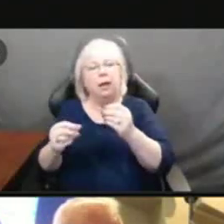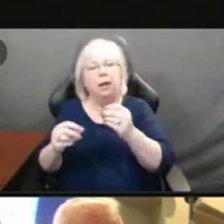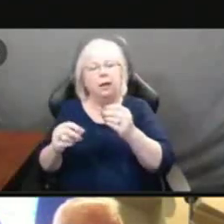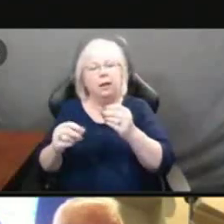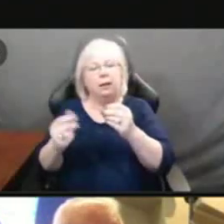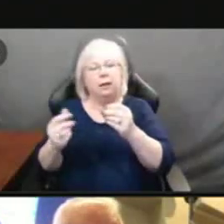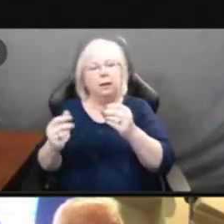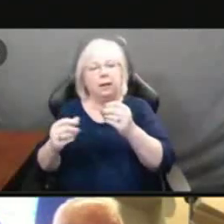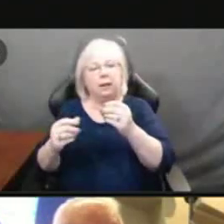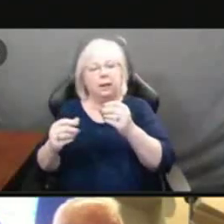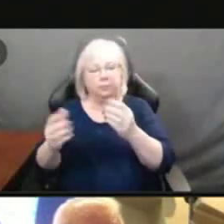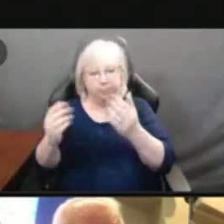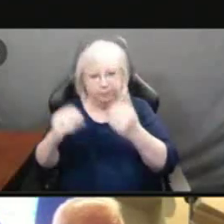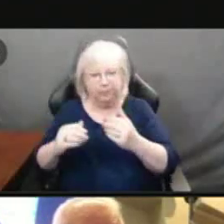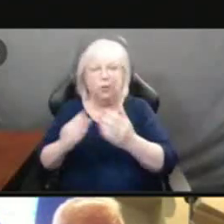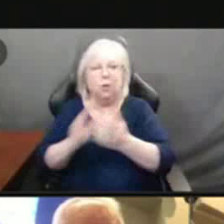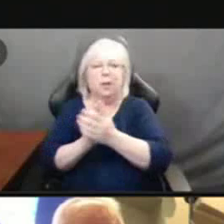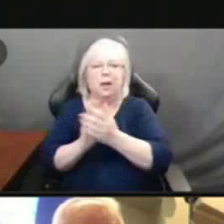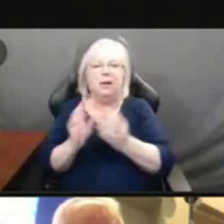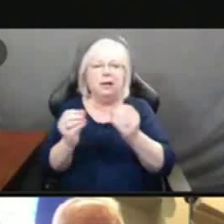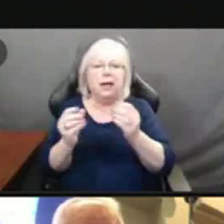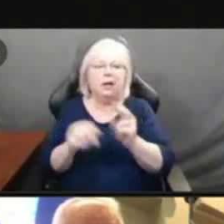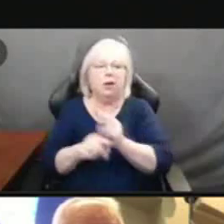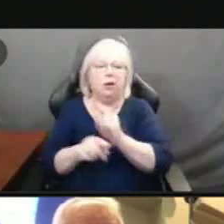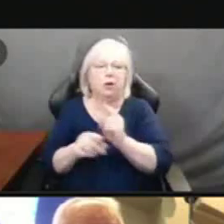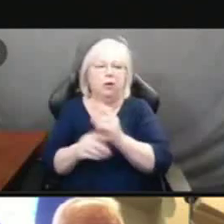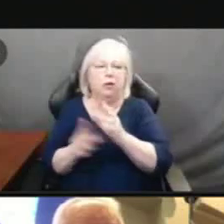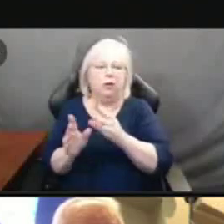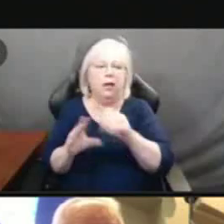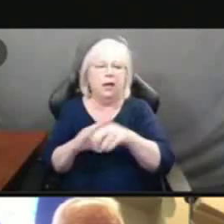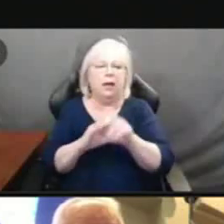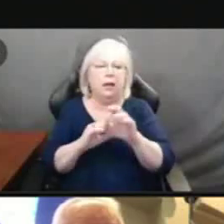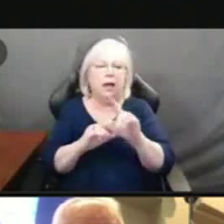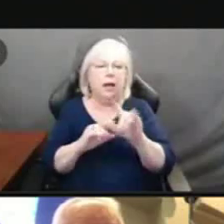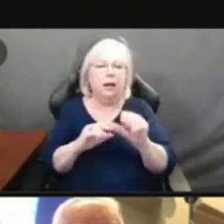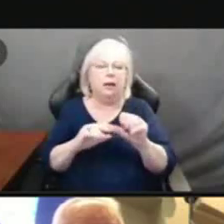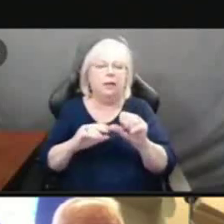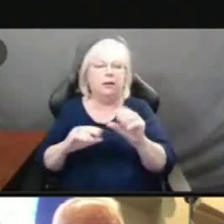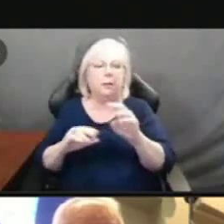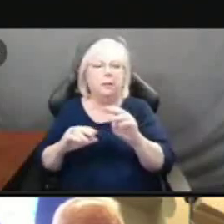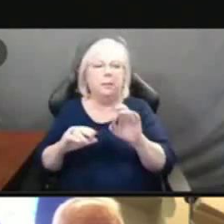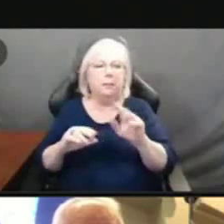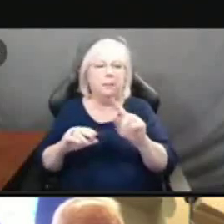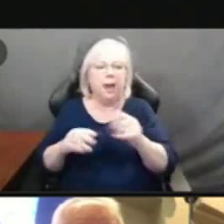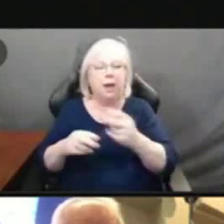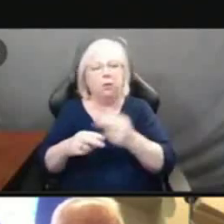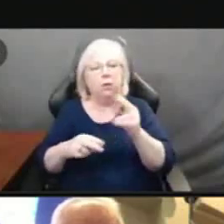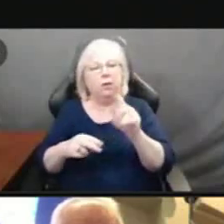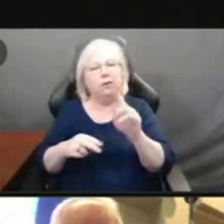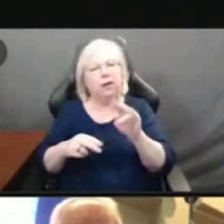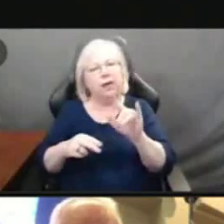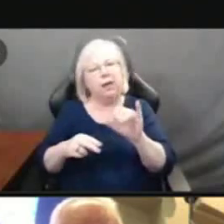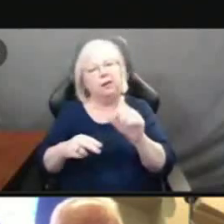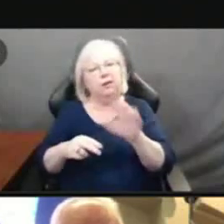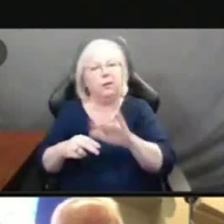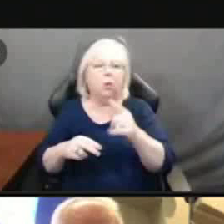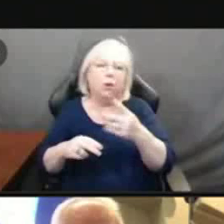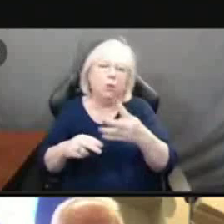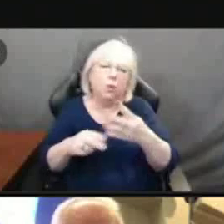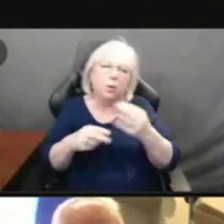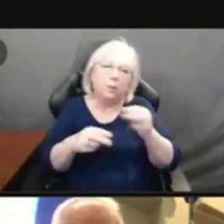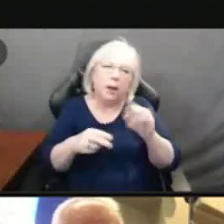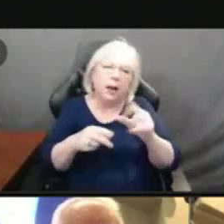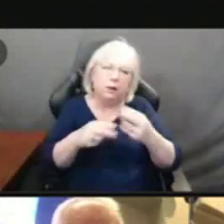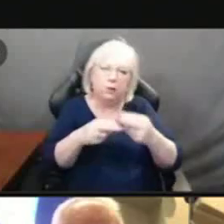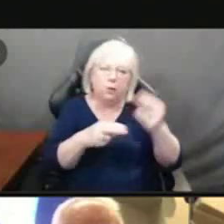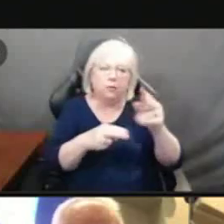Arkansas. An ordinance to amend the land use plan in the Ellis Mountain Planning District on the north side of Canis Road, approximately a quarter mile northwest of Kirby Road